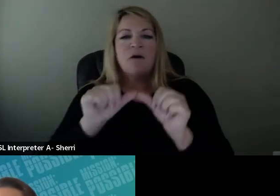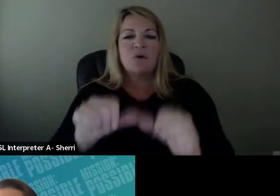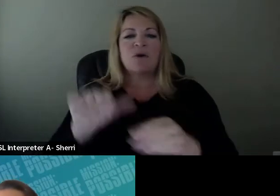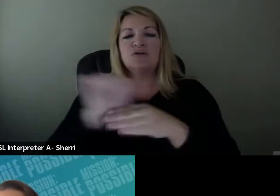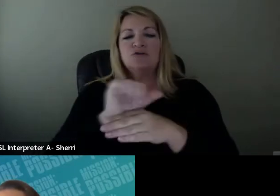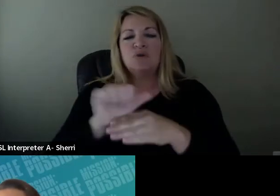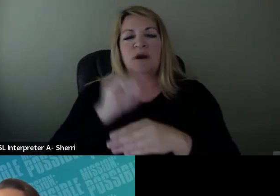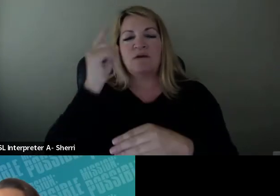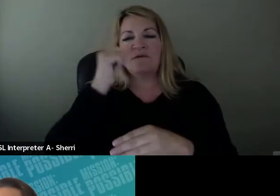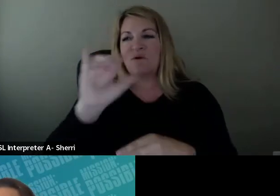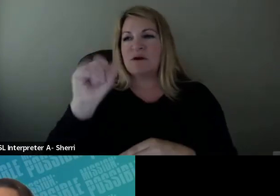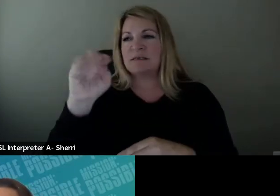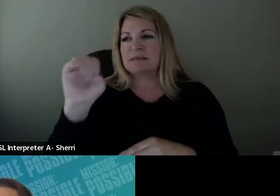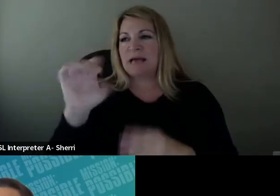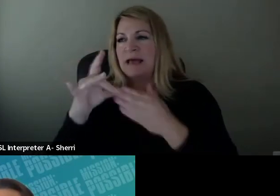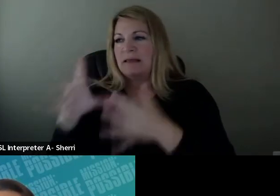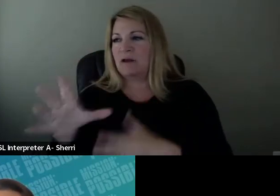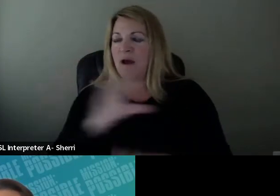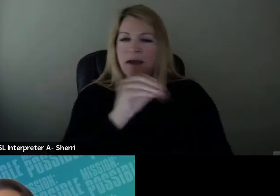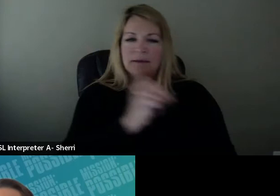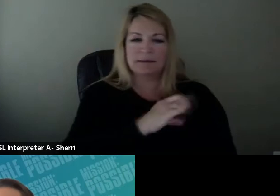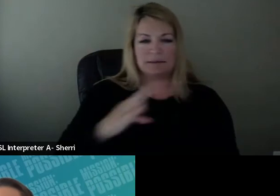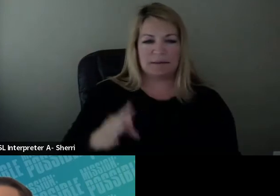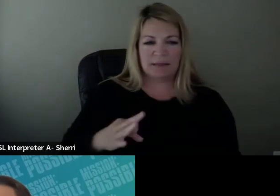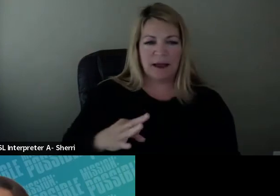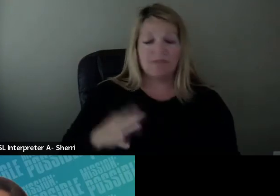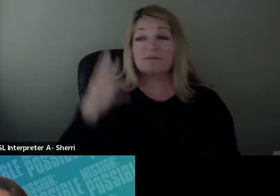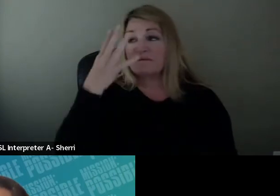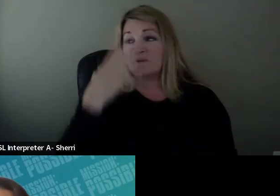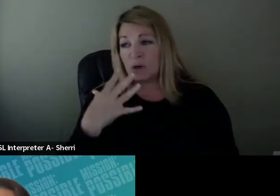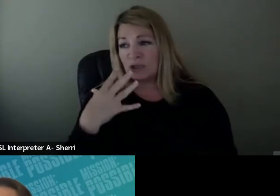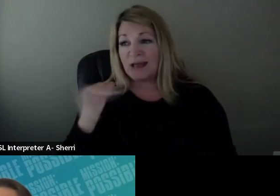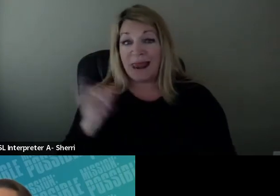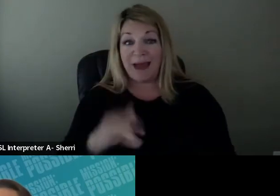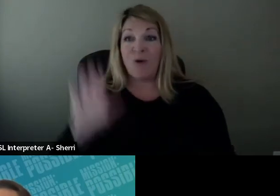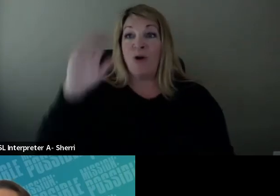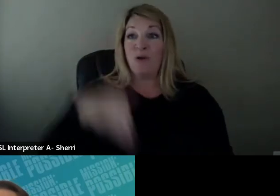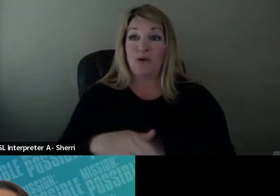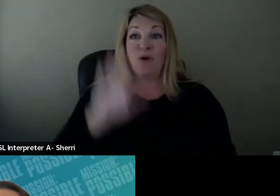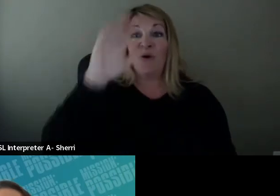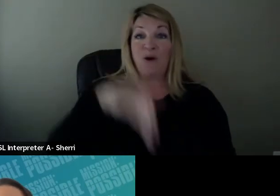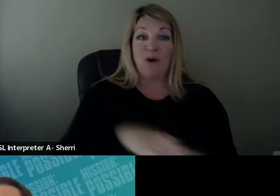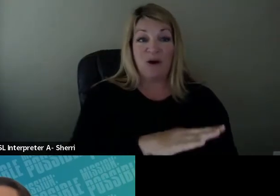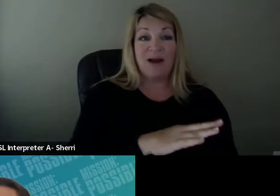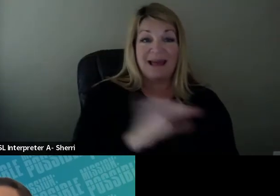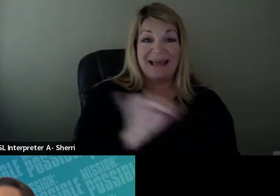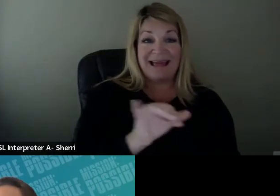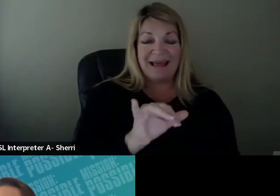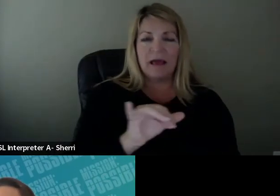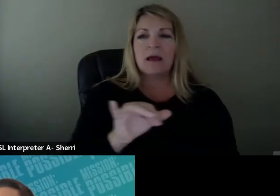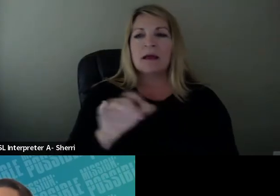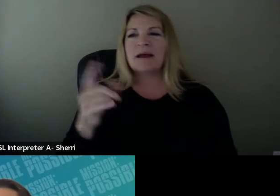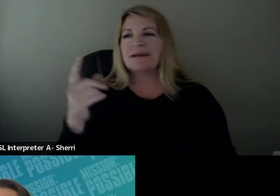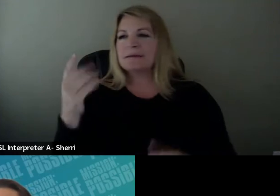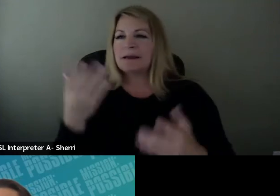site leaders and staff. Unfortunately, like the roller coaster ride, there's steep inclines,